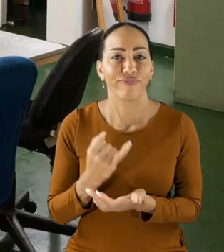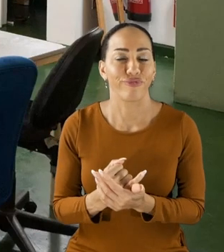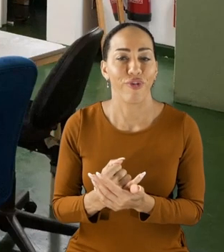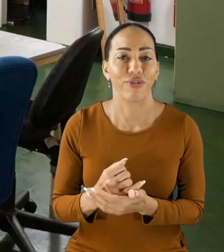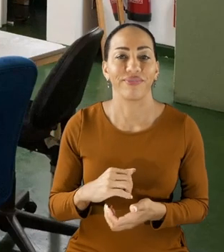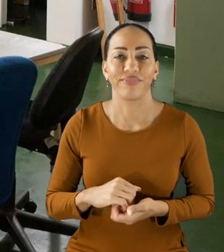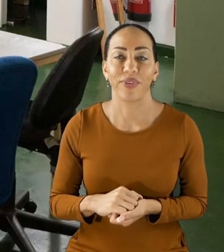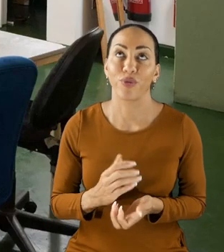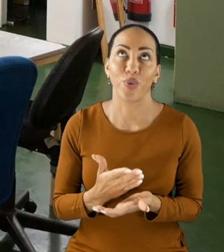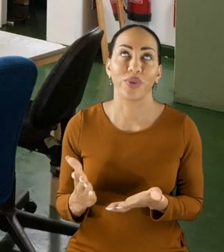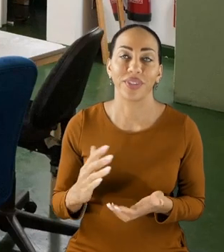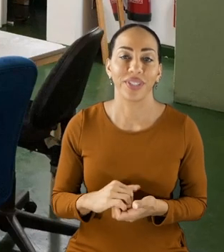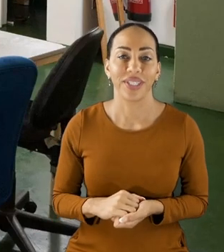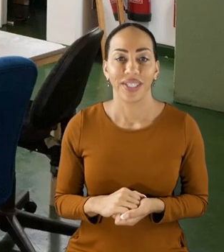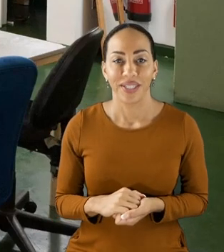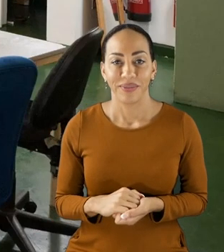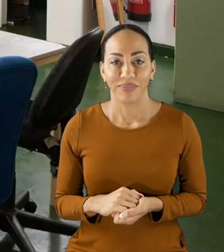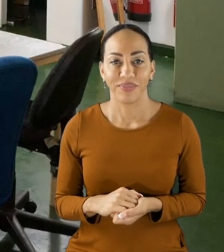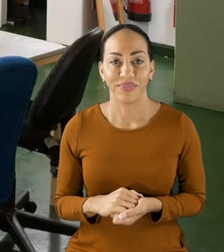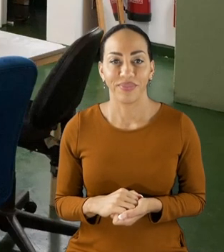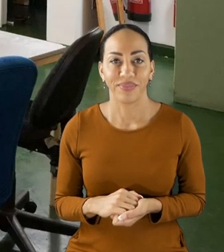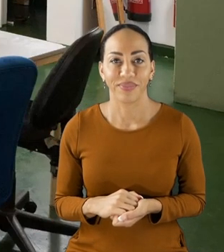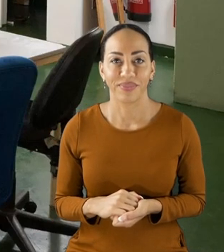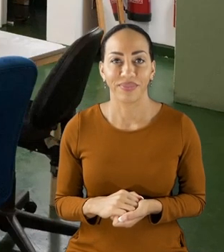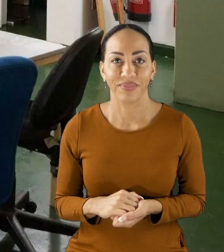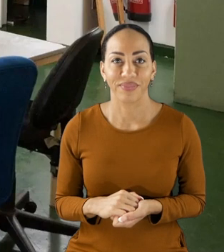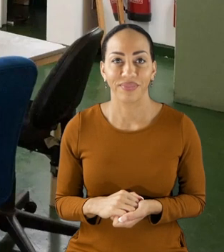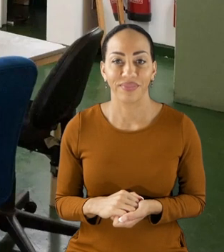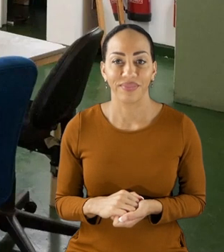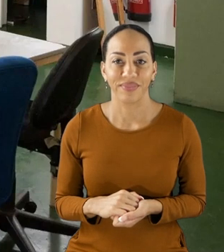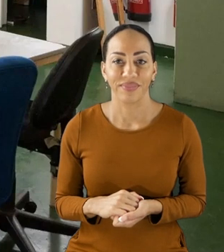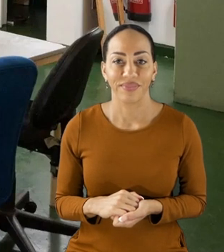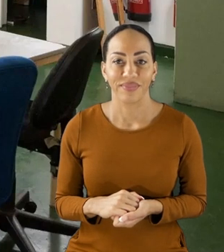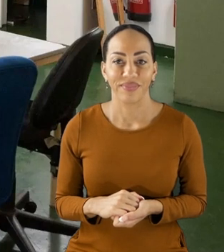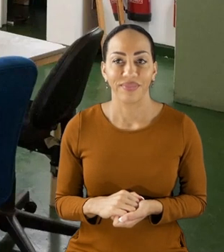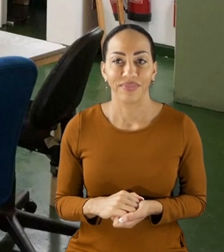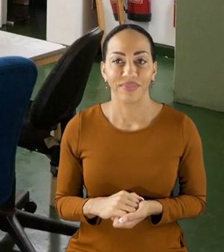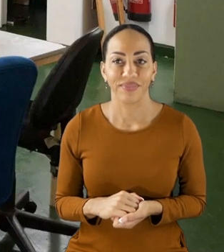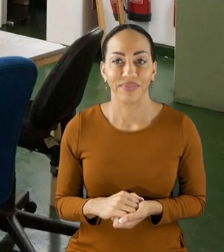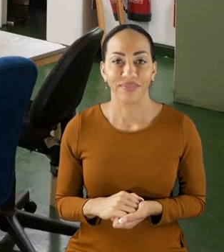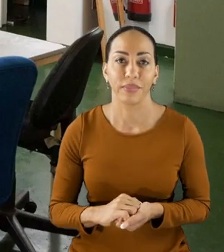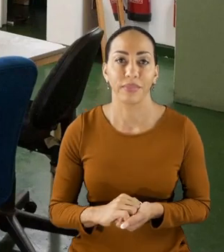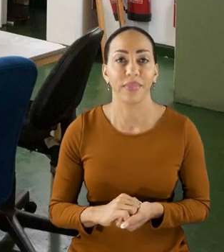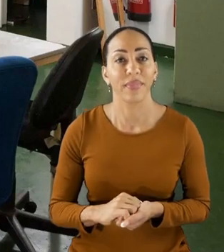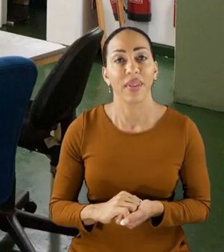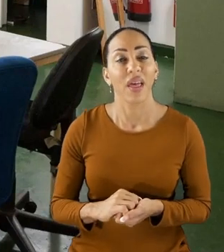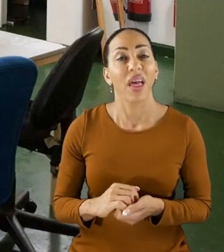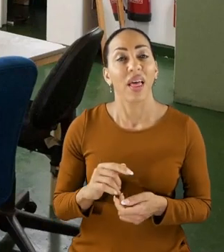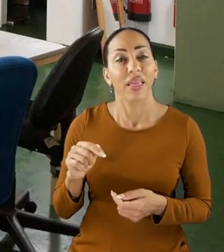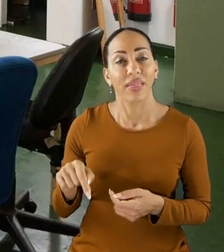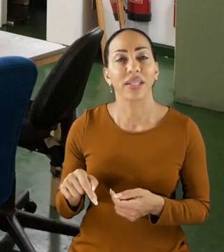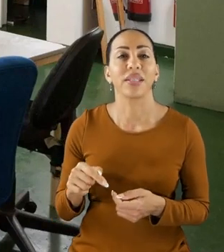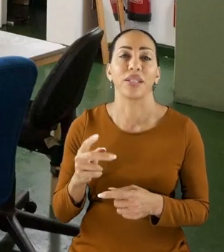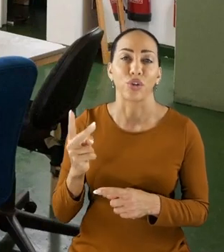sorry, that's in the wrong place, of course, always the way. There we are. This is where we want to